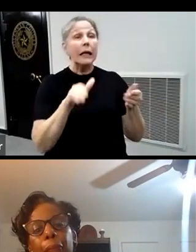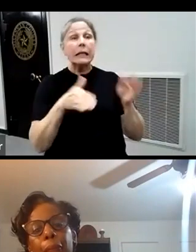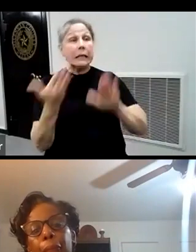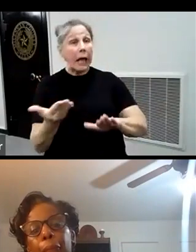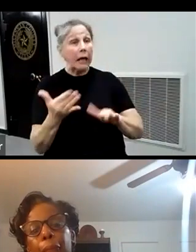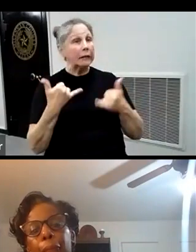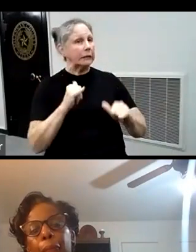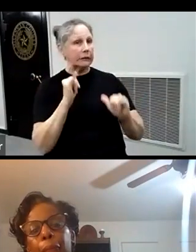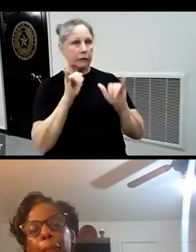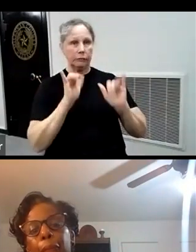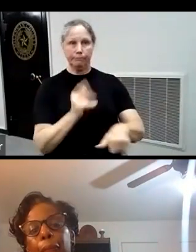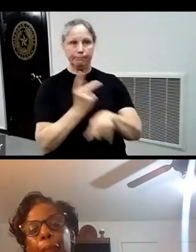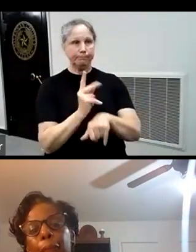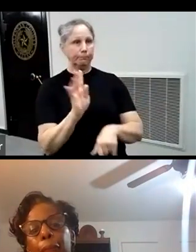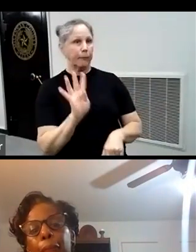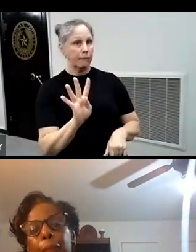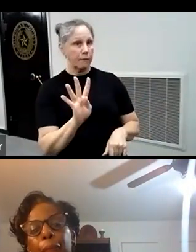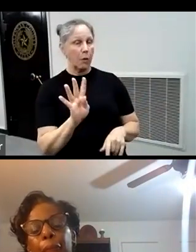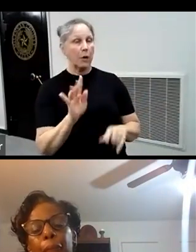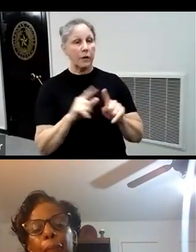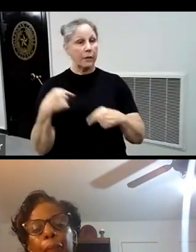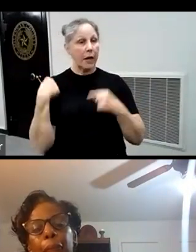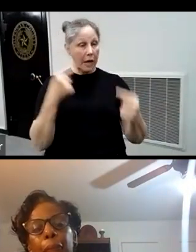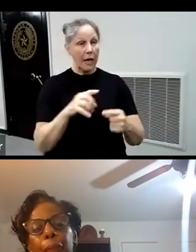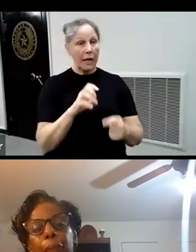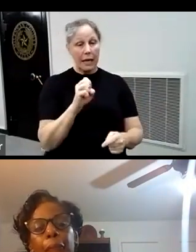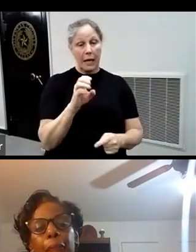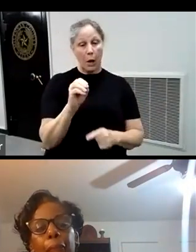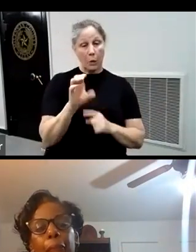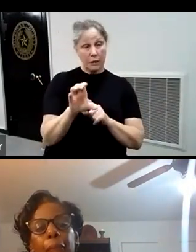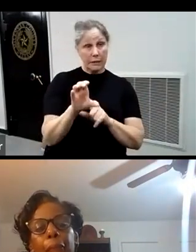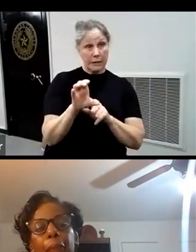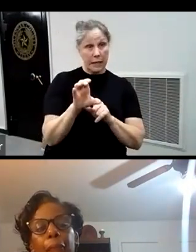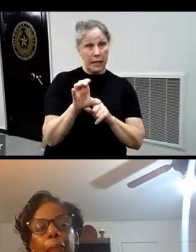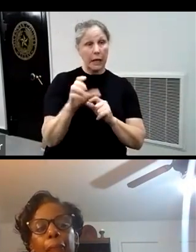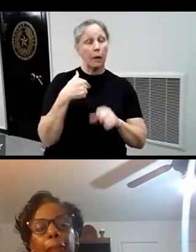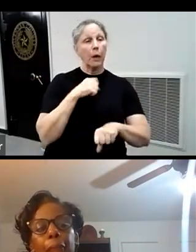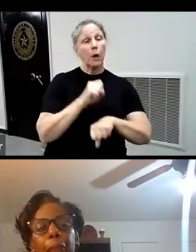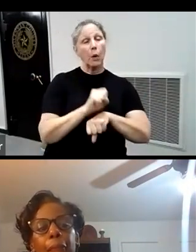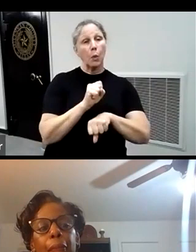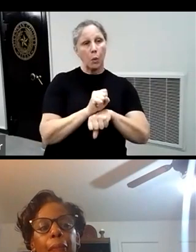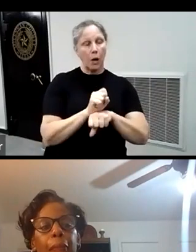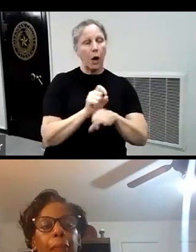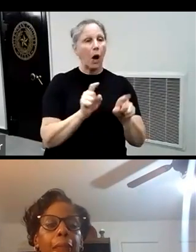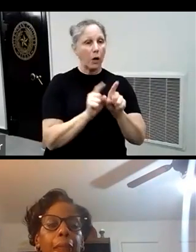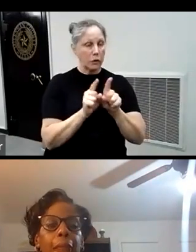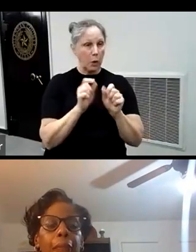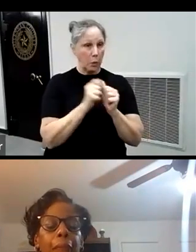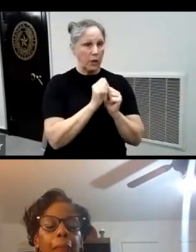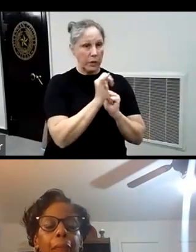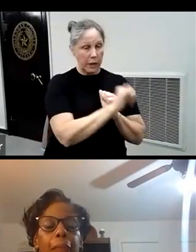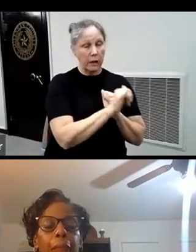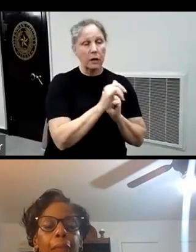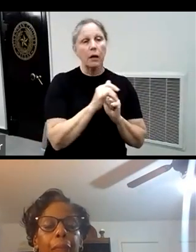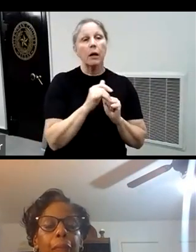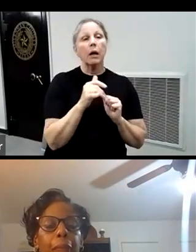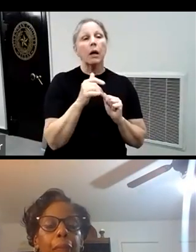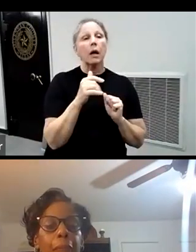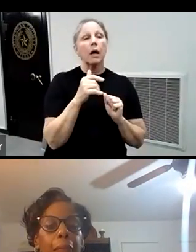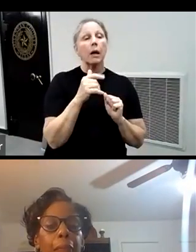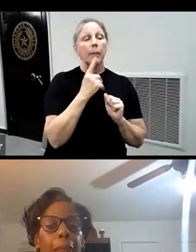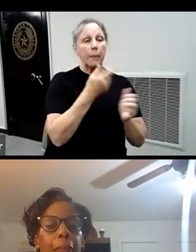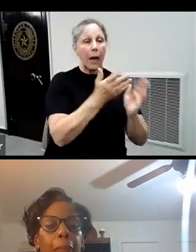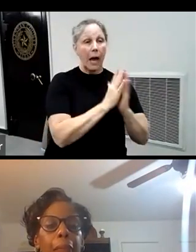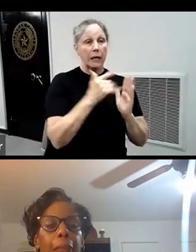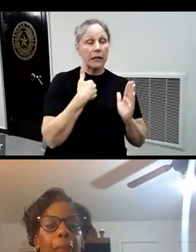that's what's going on for the health update. As for the EOC, we are working on, as y'all saw, that we have been requested to do